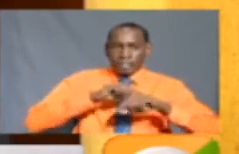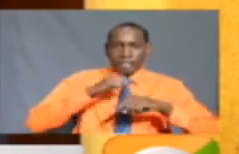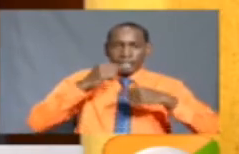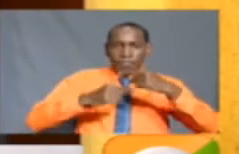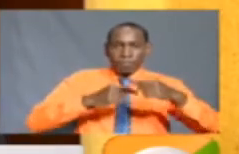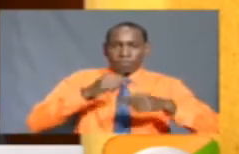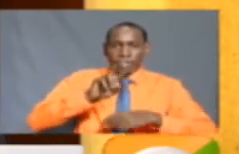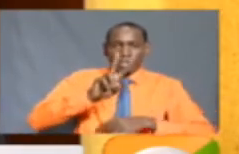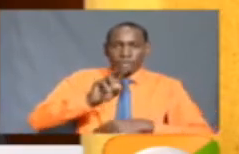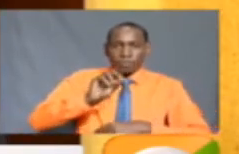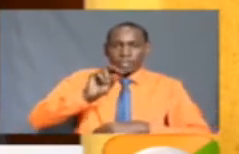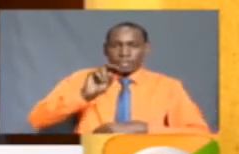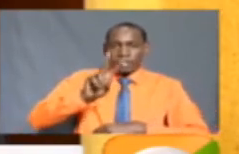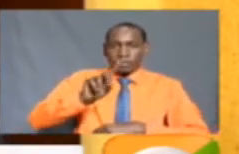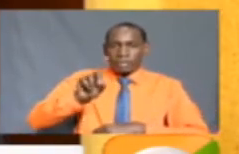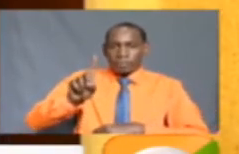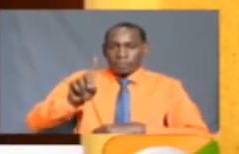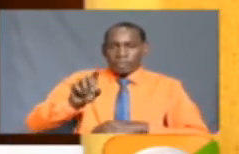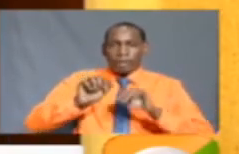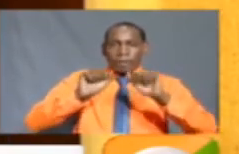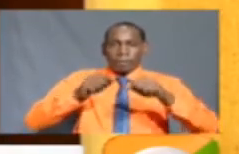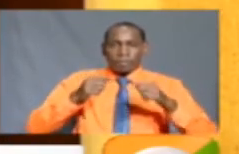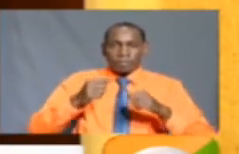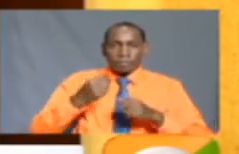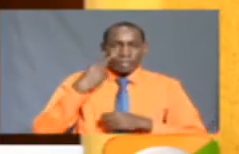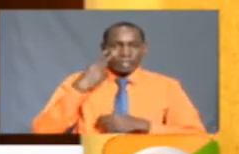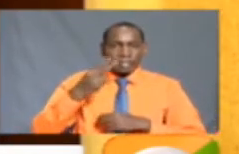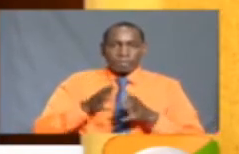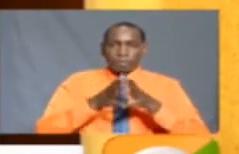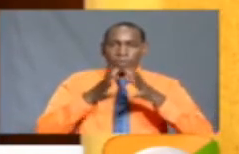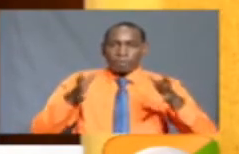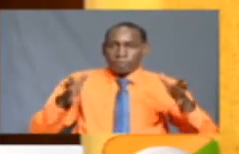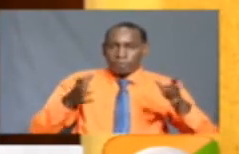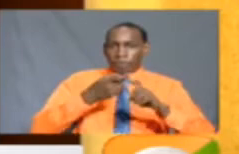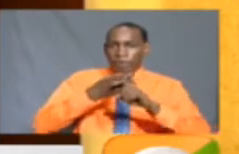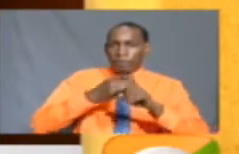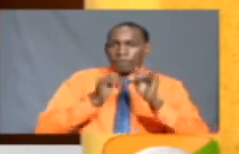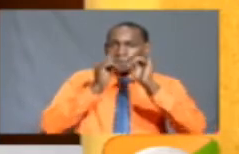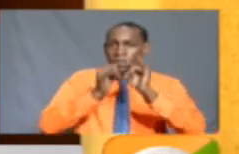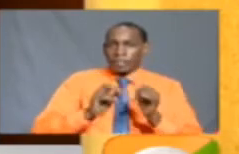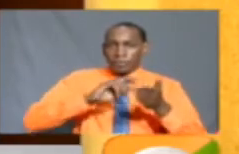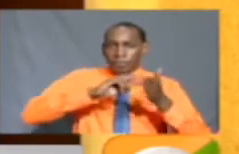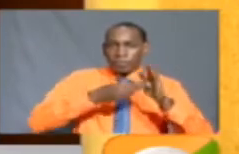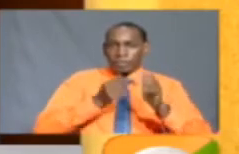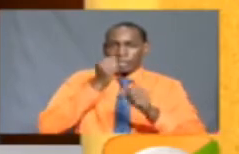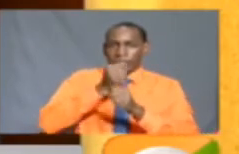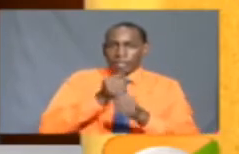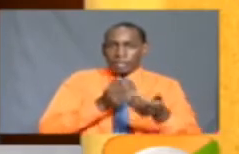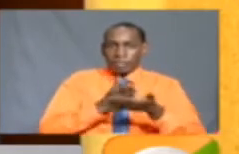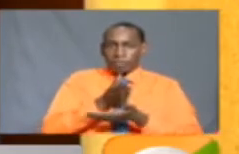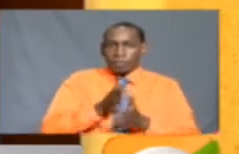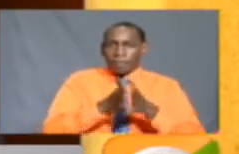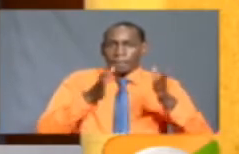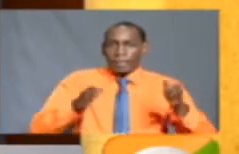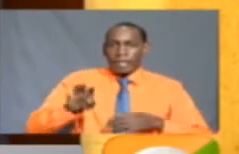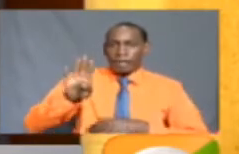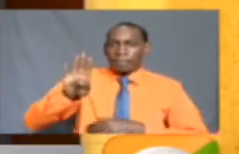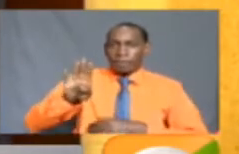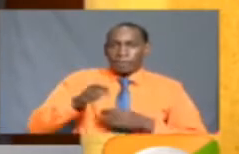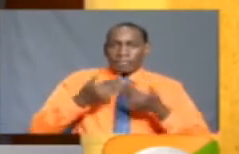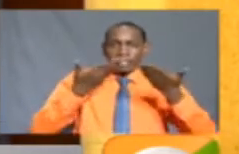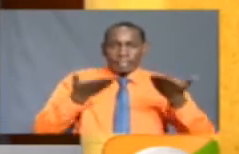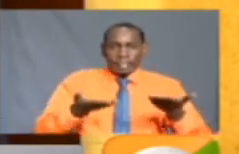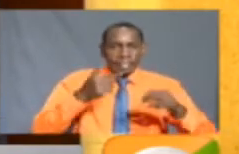2020, 2021, we should now be able to see momentum out of the new projects undertaken under the Big Four, and that's now when